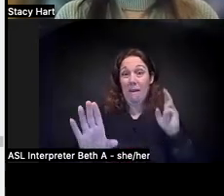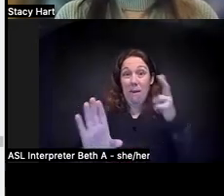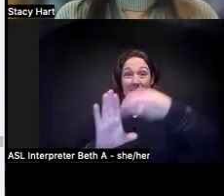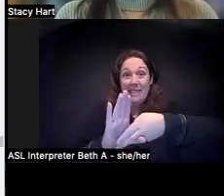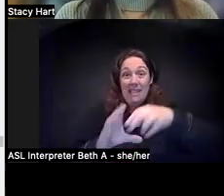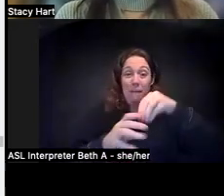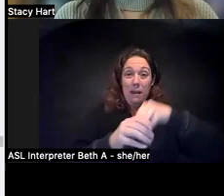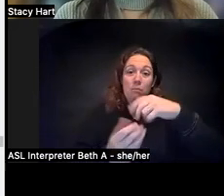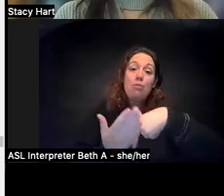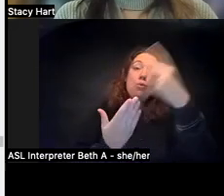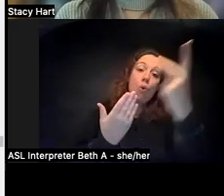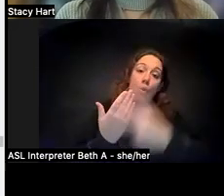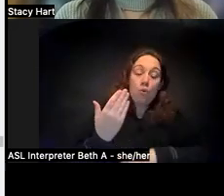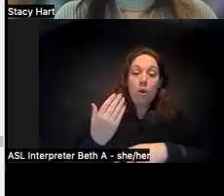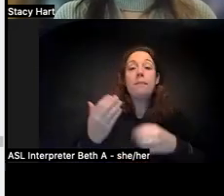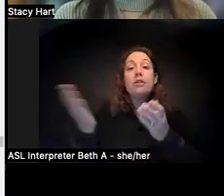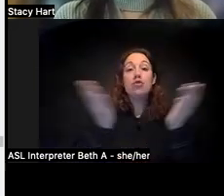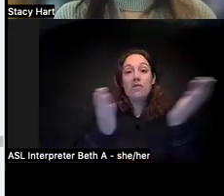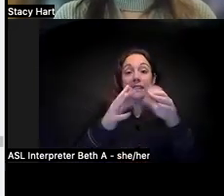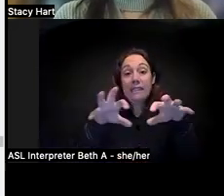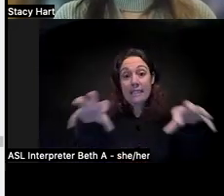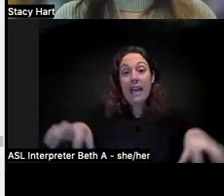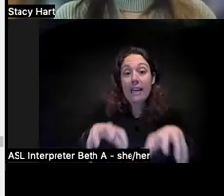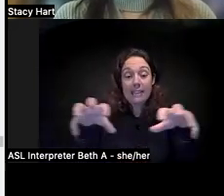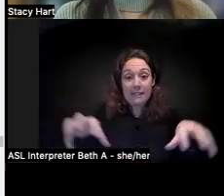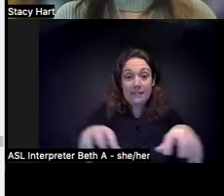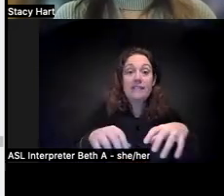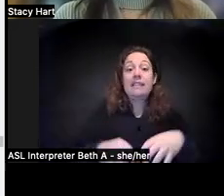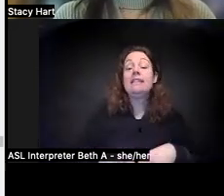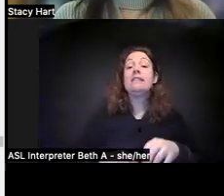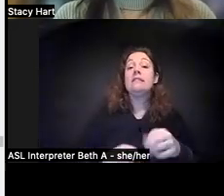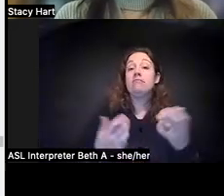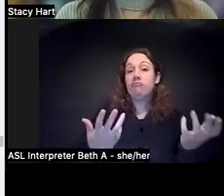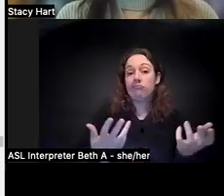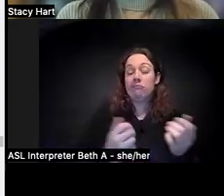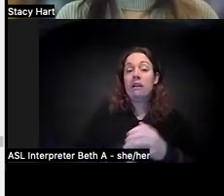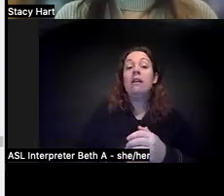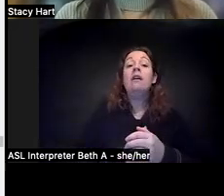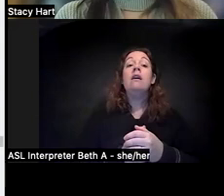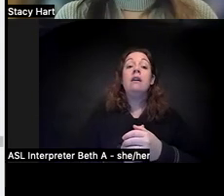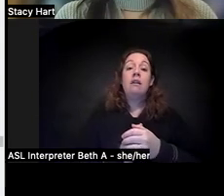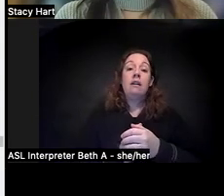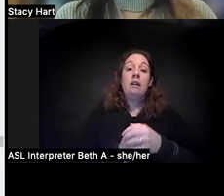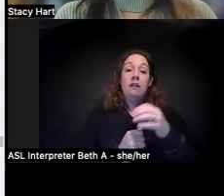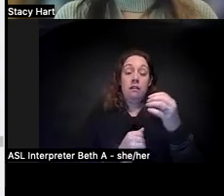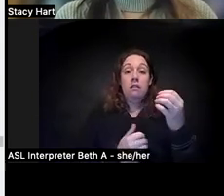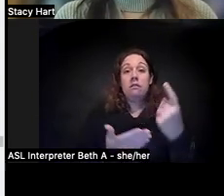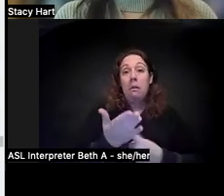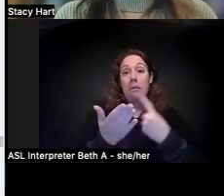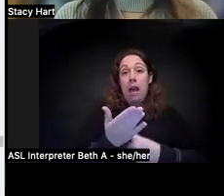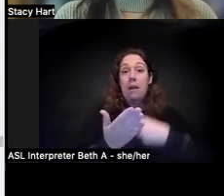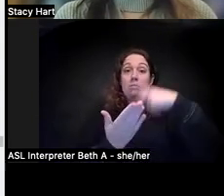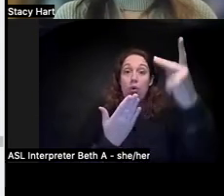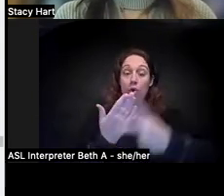because a facility is inaccessible, be excluded from participation, be denied benefits of programs, services,